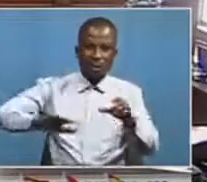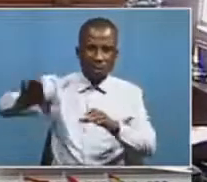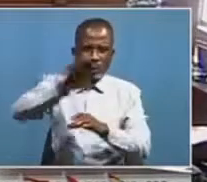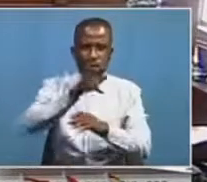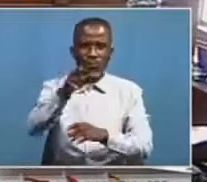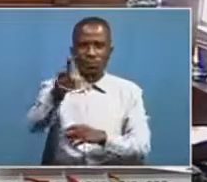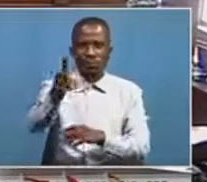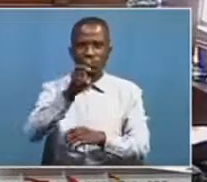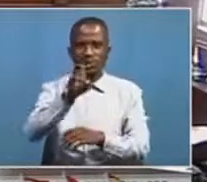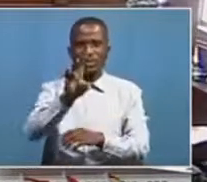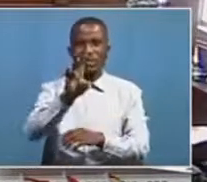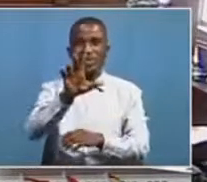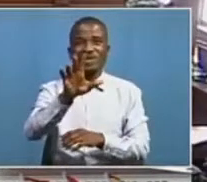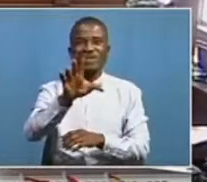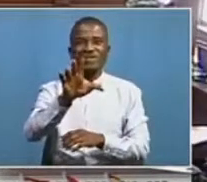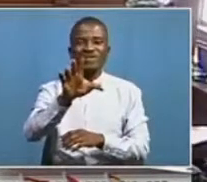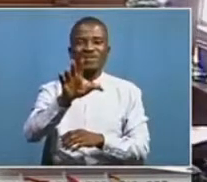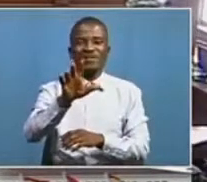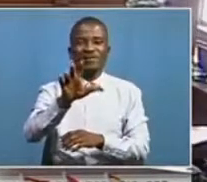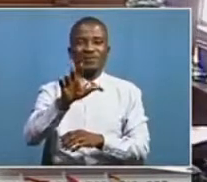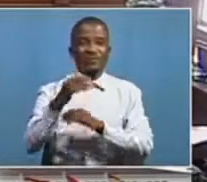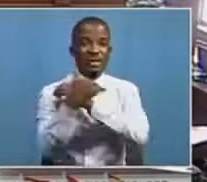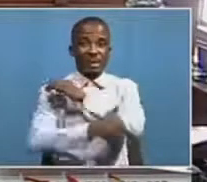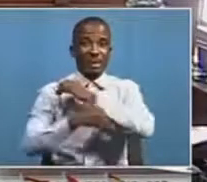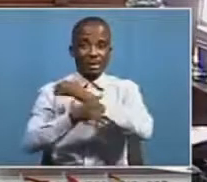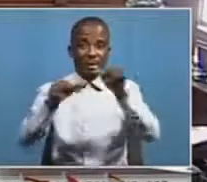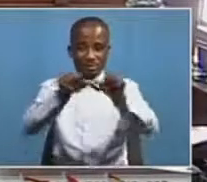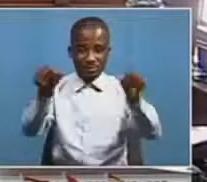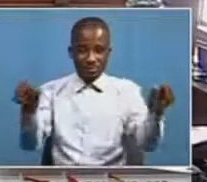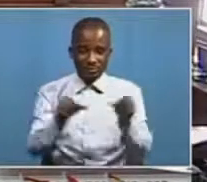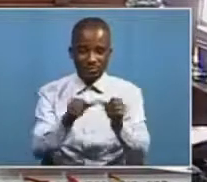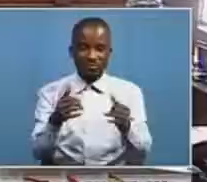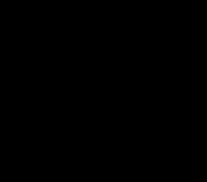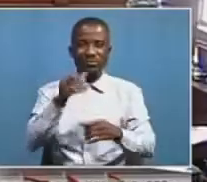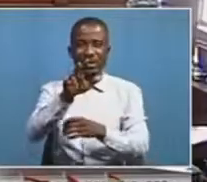constituencies in the country, which are made up of